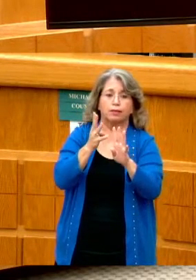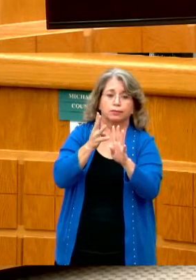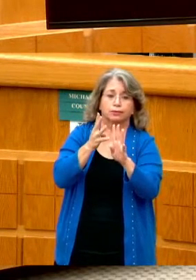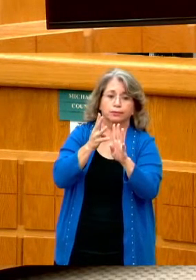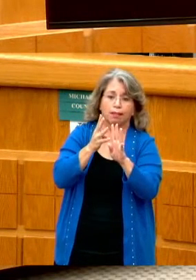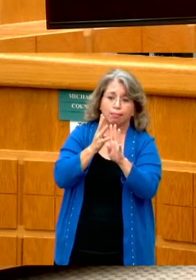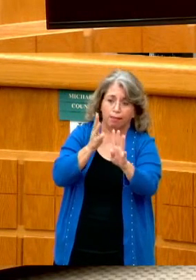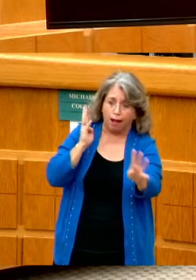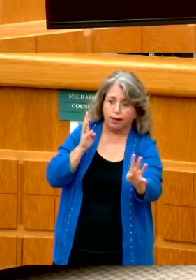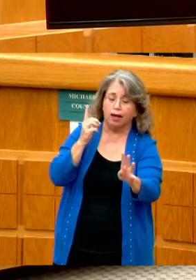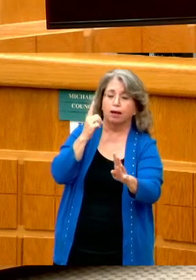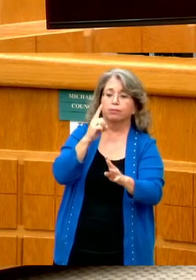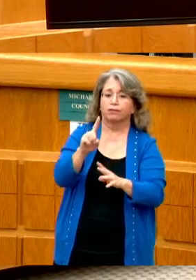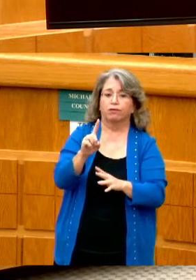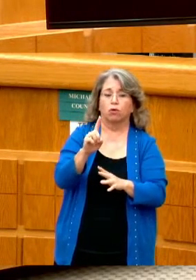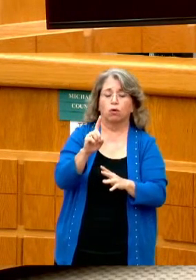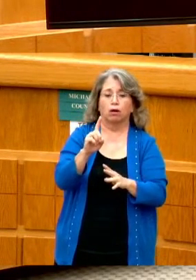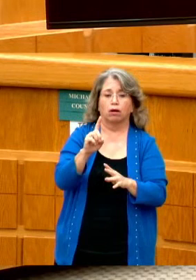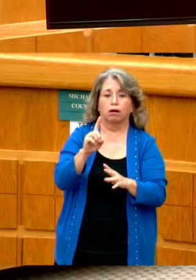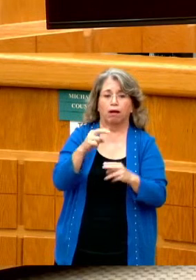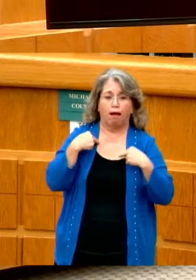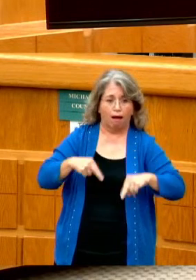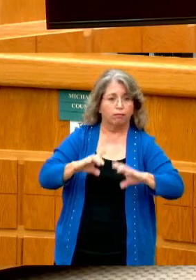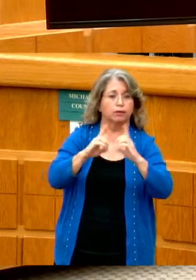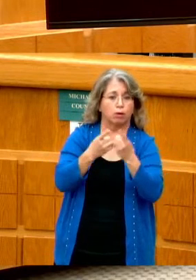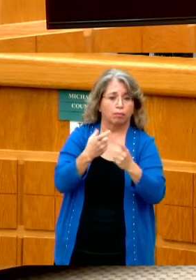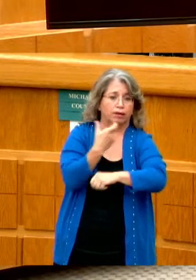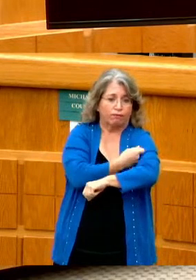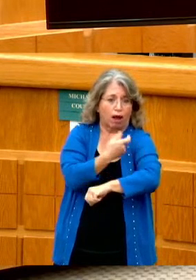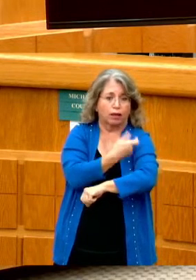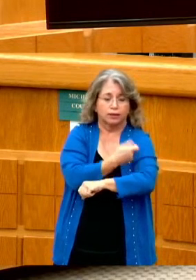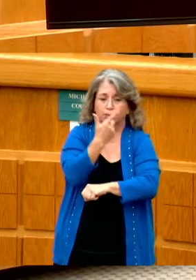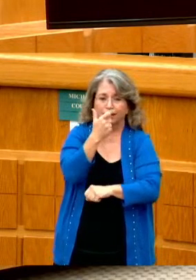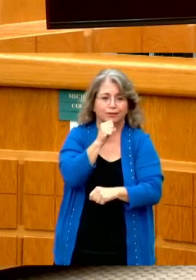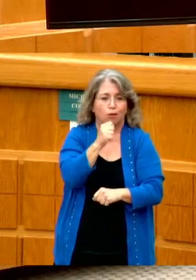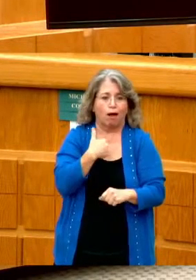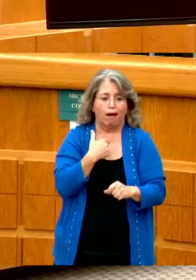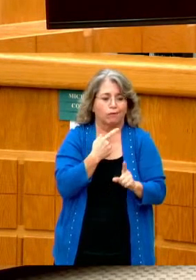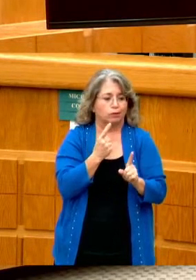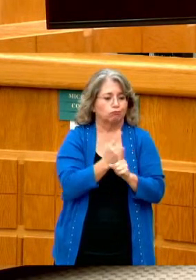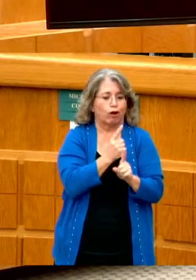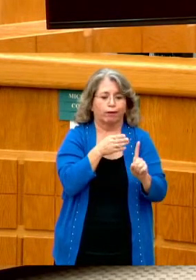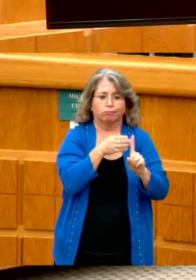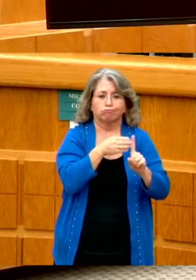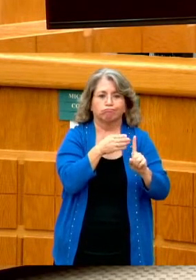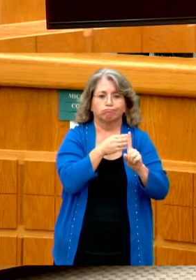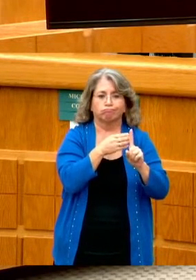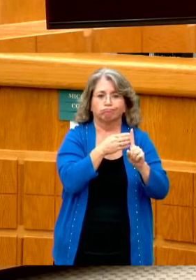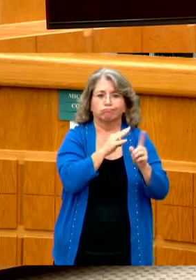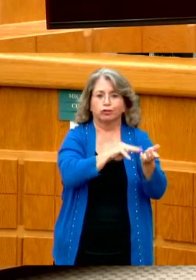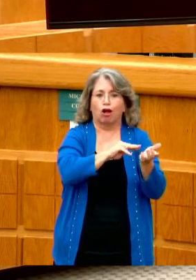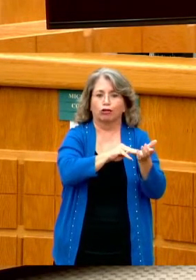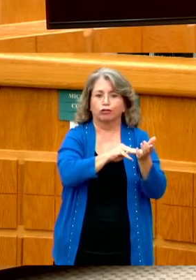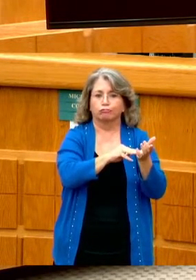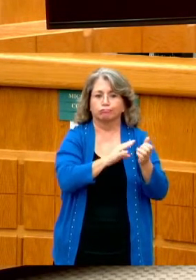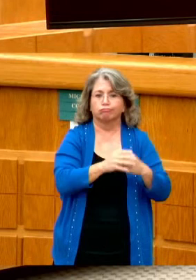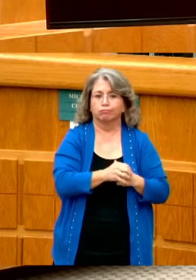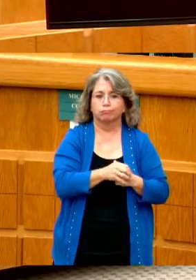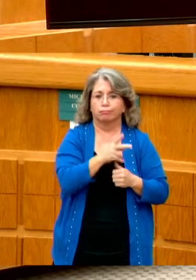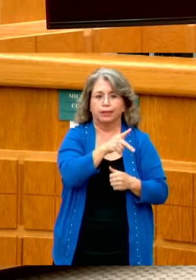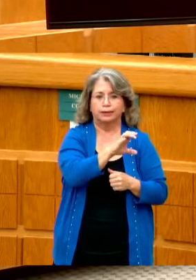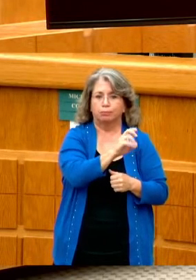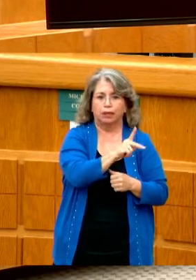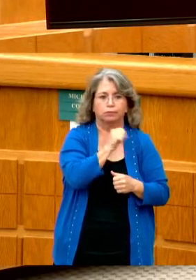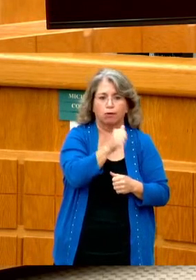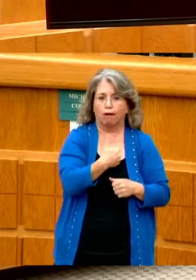a PCP, right? But we're ready for that. And in fact, today I've made preparations that I'm got a